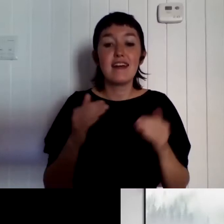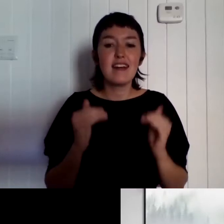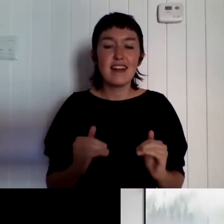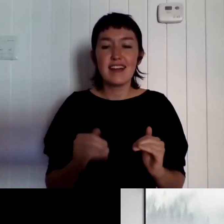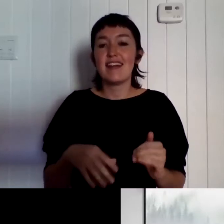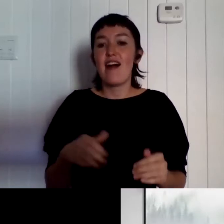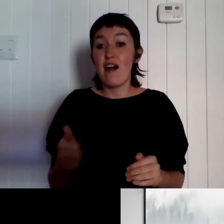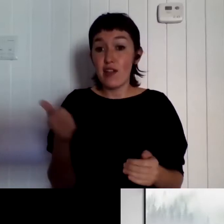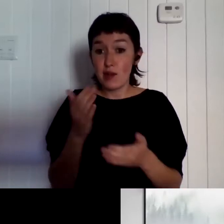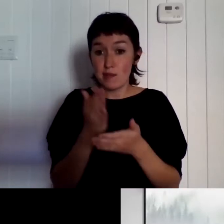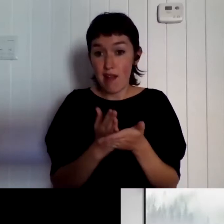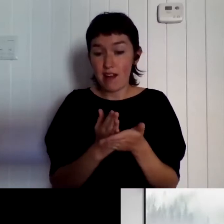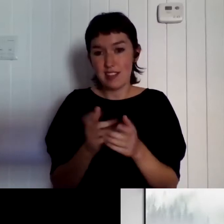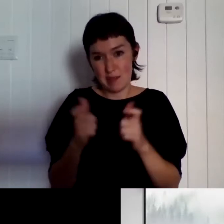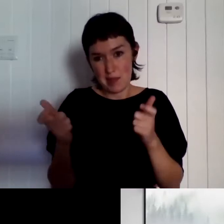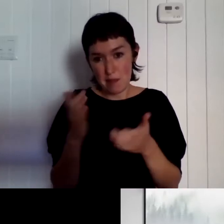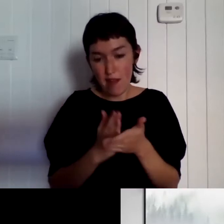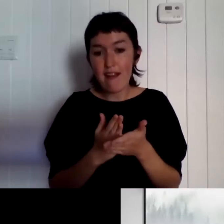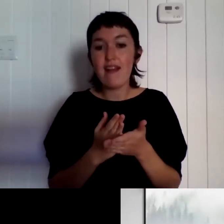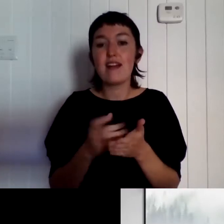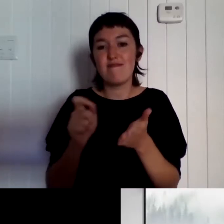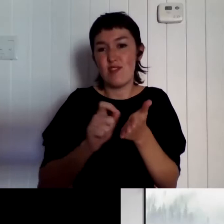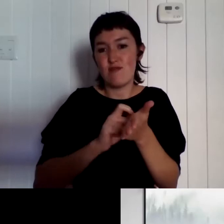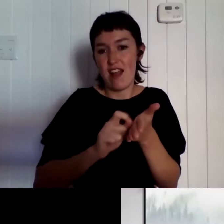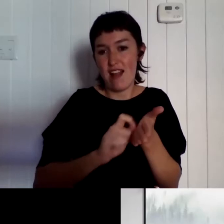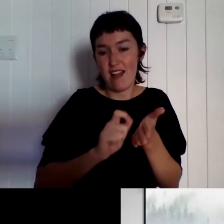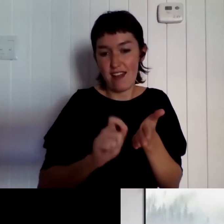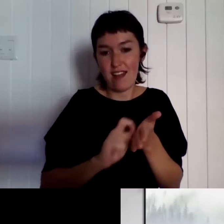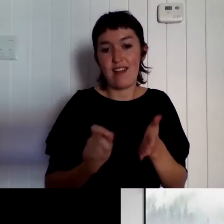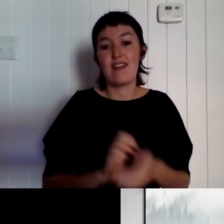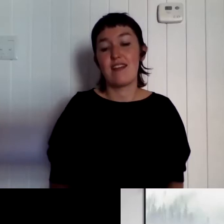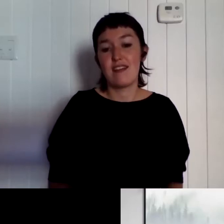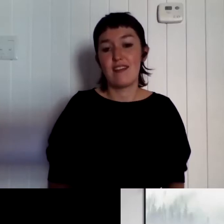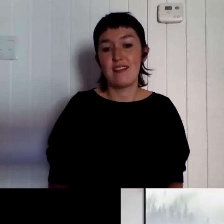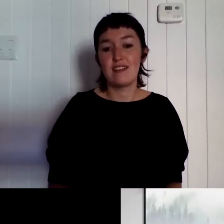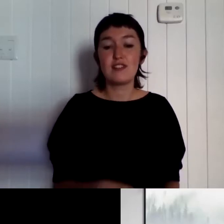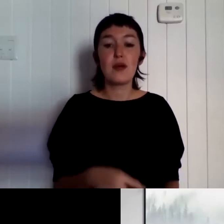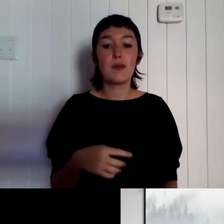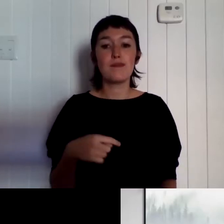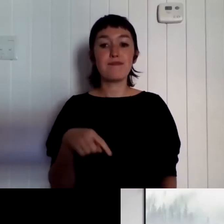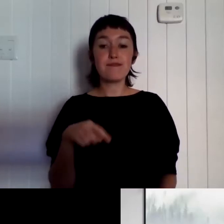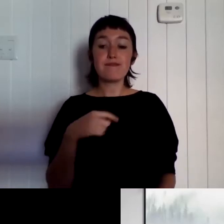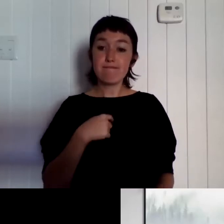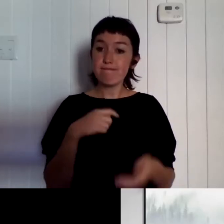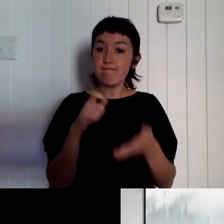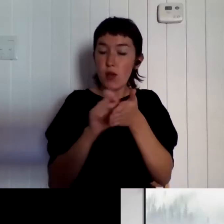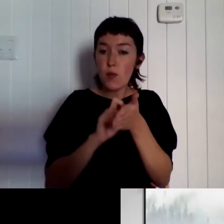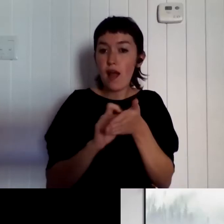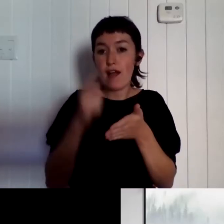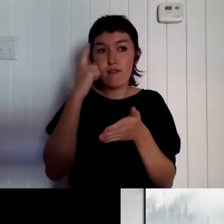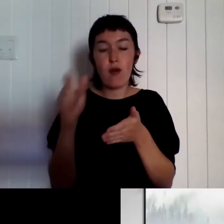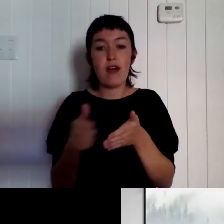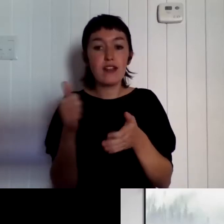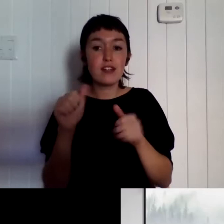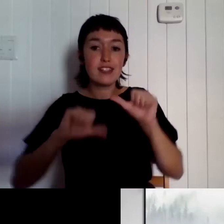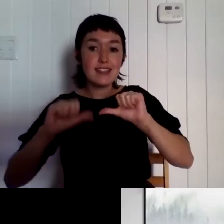So we collect and analyze all of this data, and we spend a lot of time writing that up for consumption by other scientists. And I'm also interested